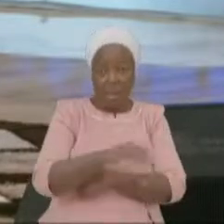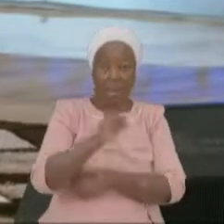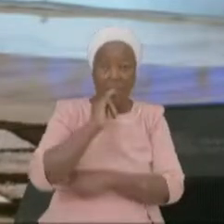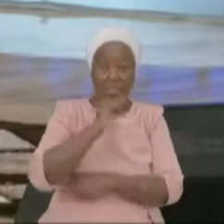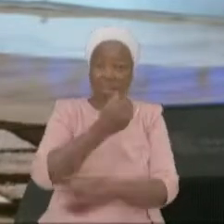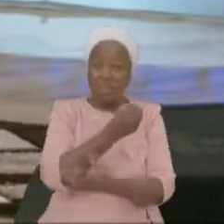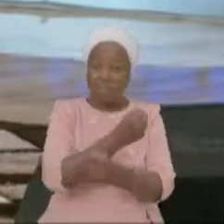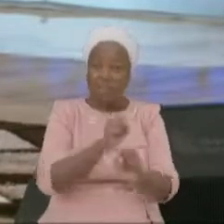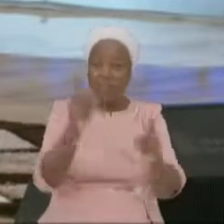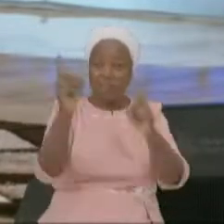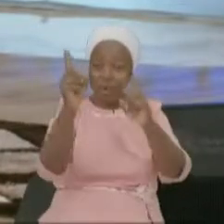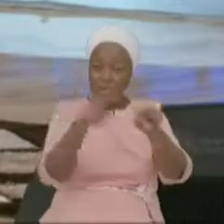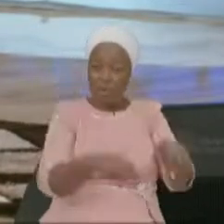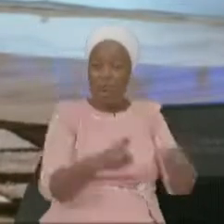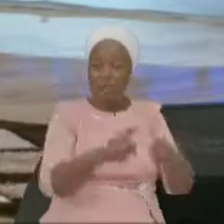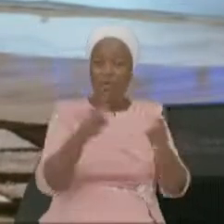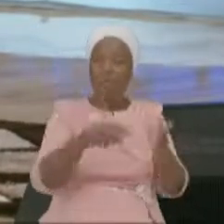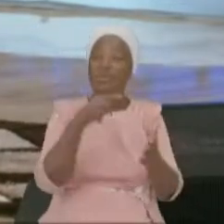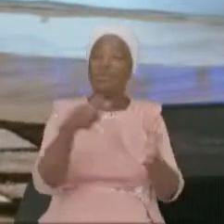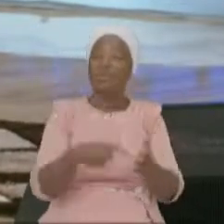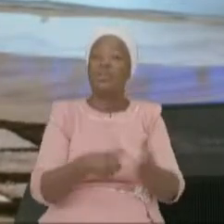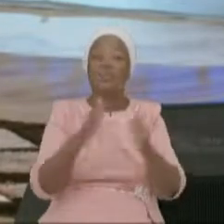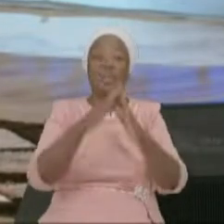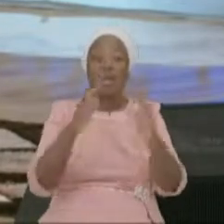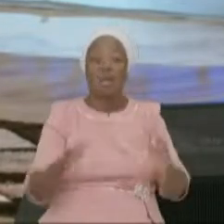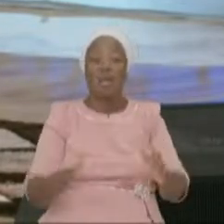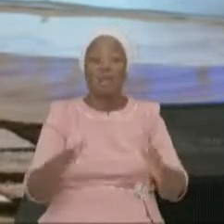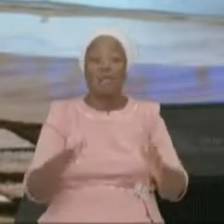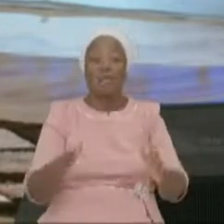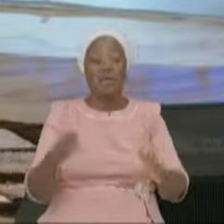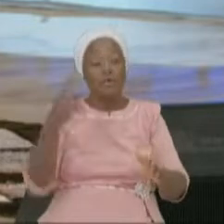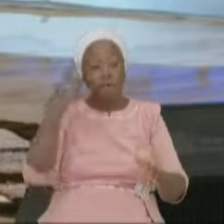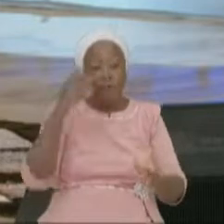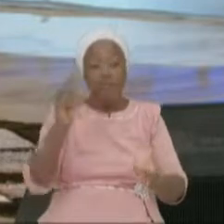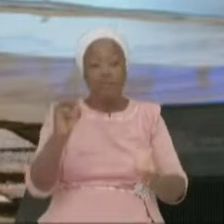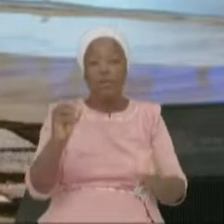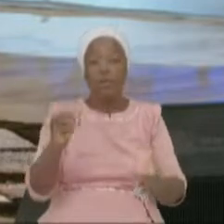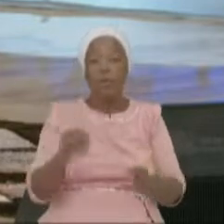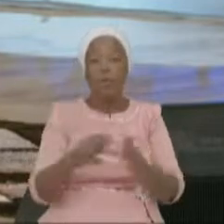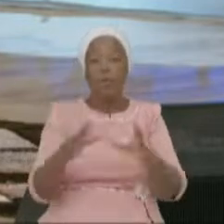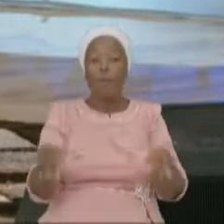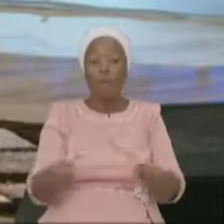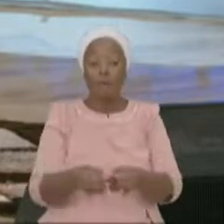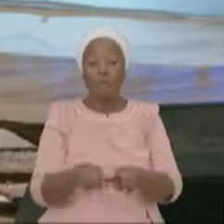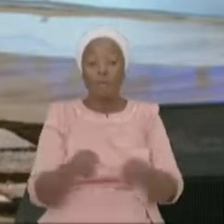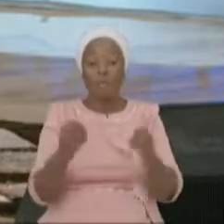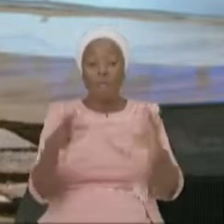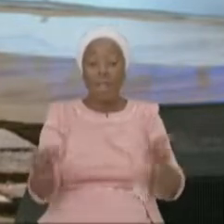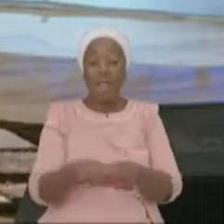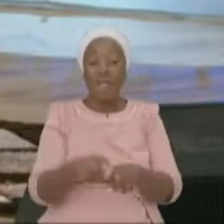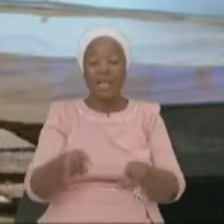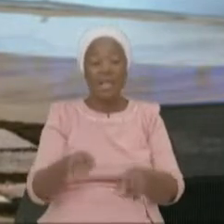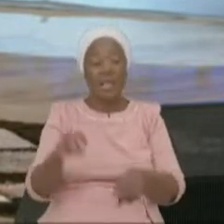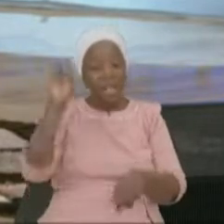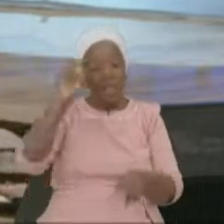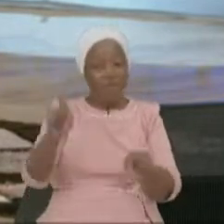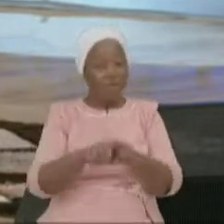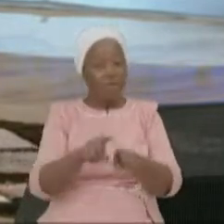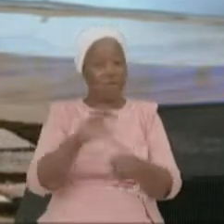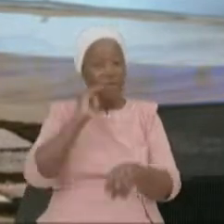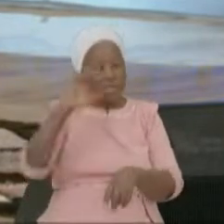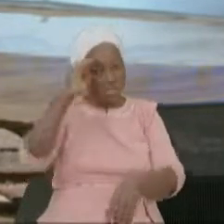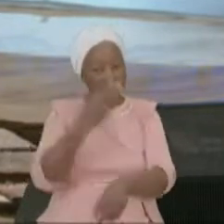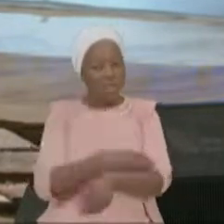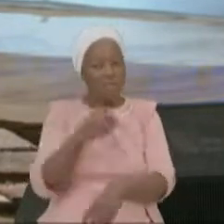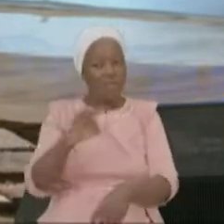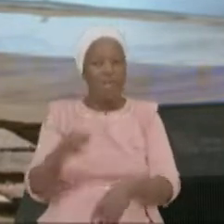to this house, for so much as he also is the son of Abraham. Look at